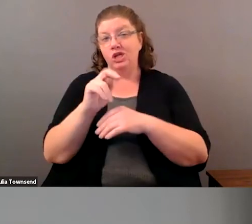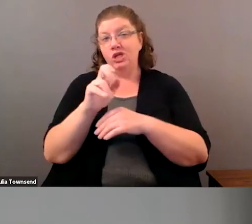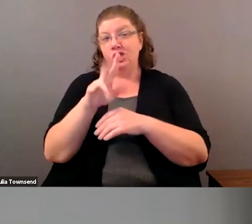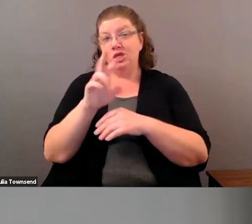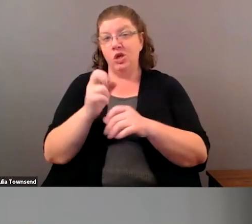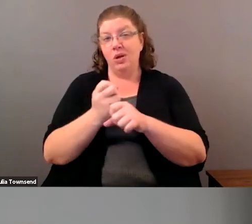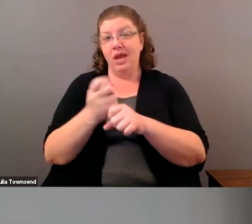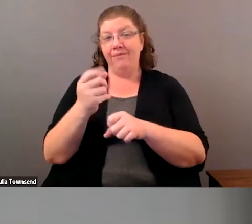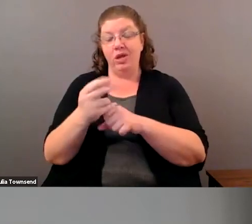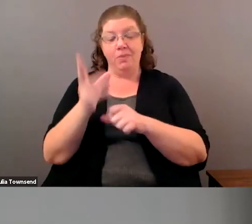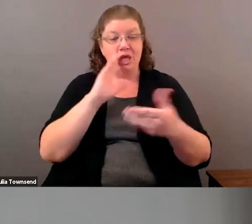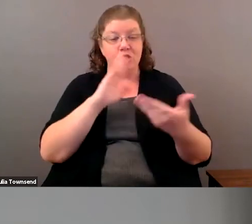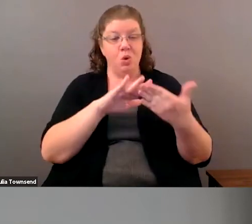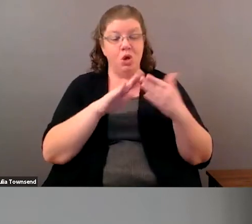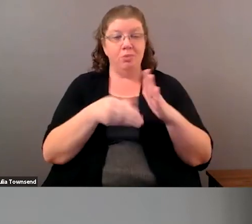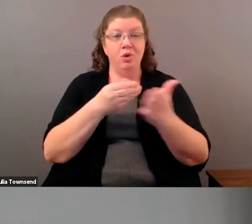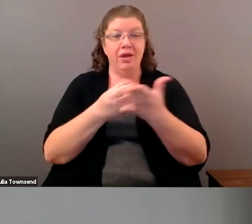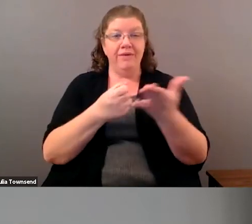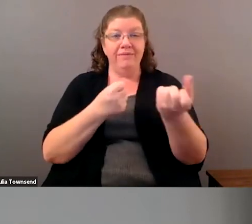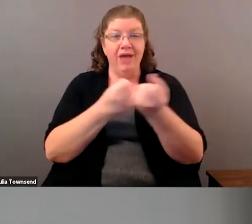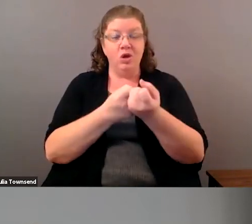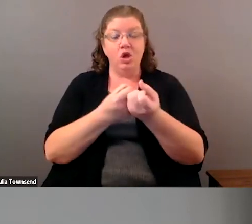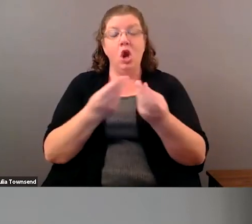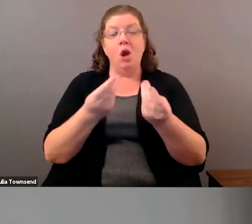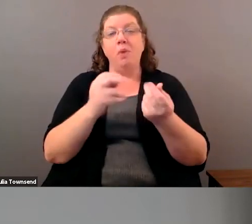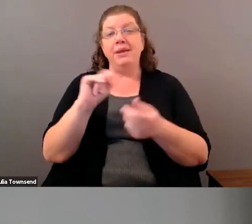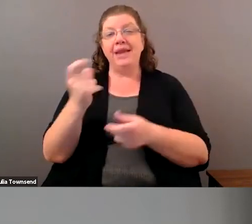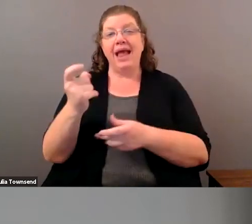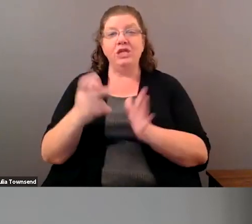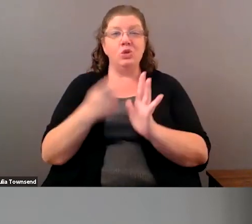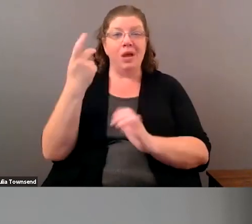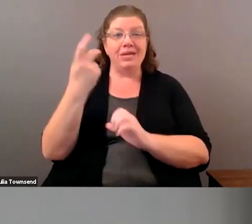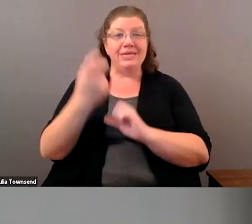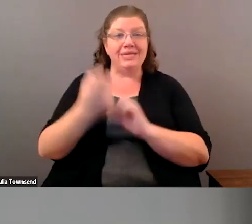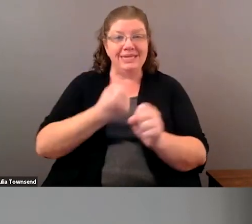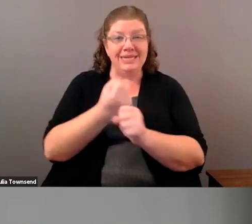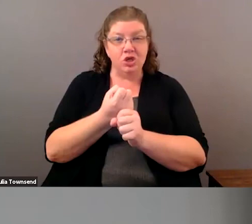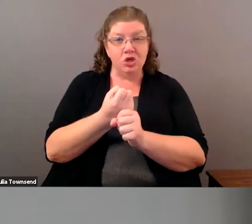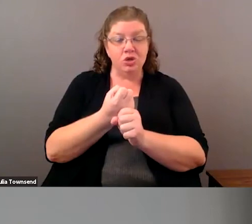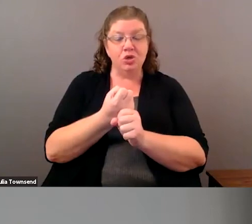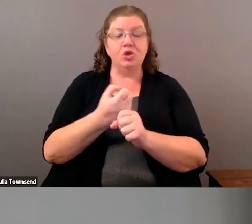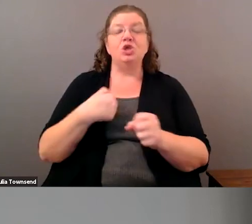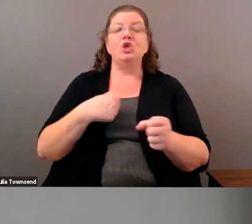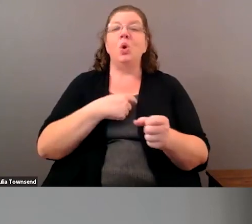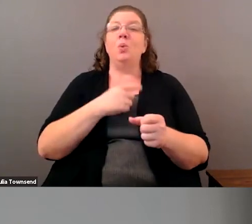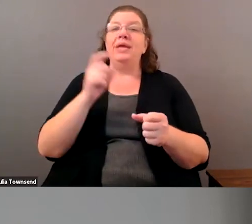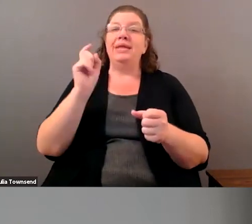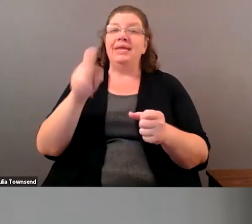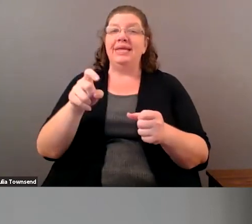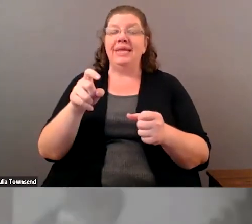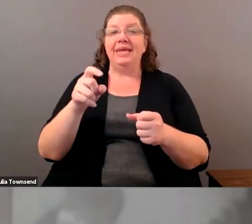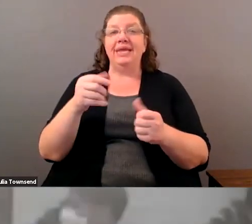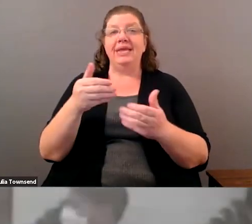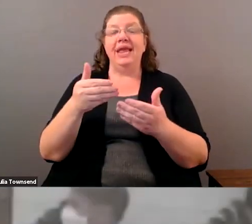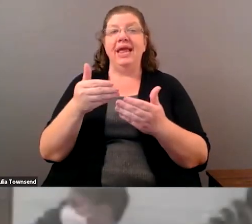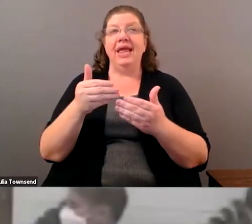community funded, we get our property taxes twice a year. And so we need an advance